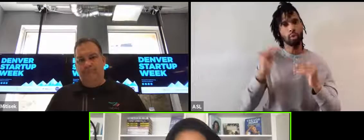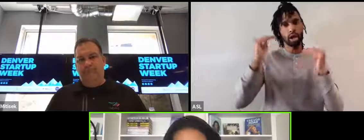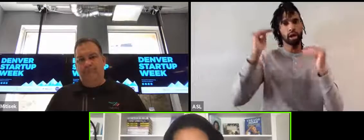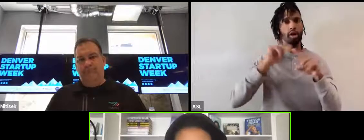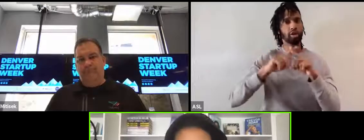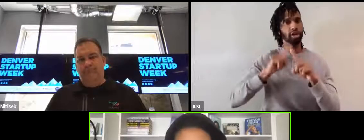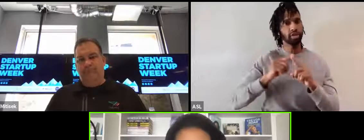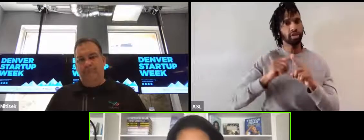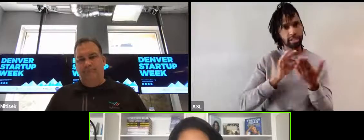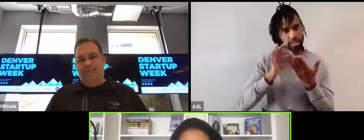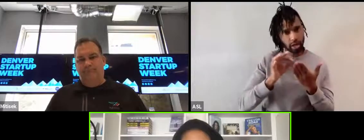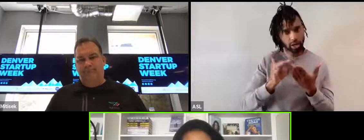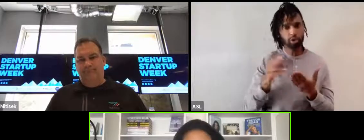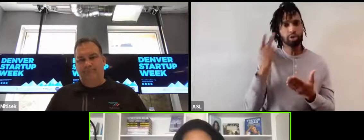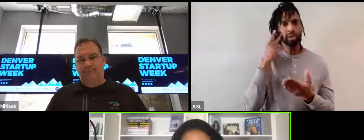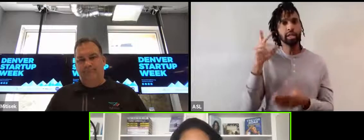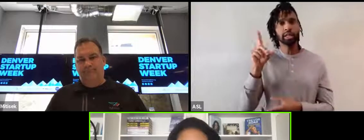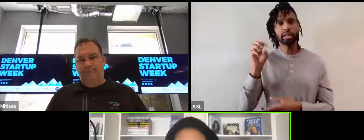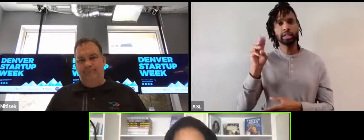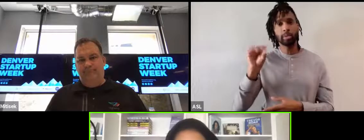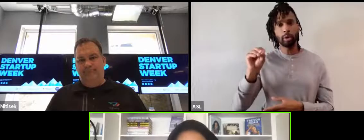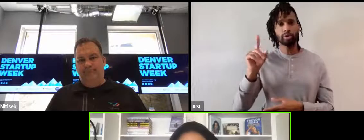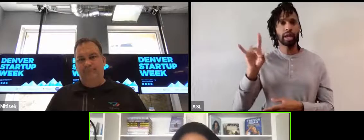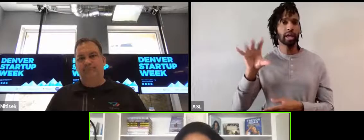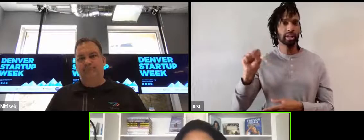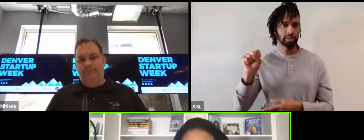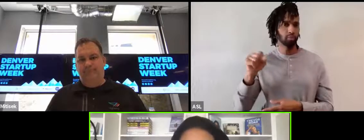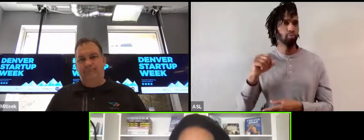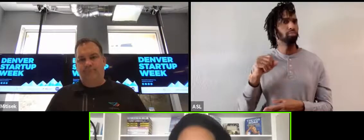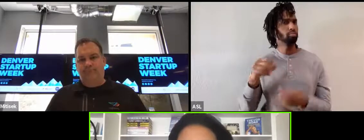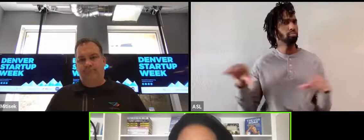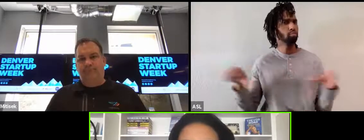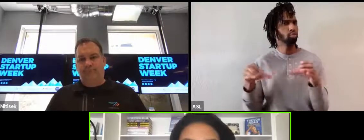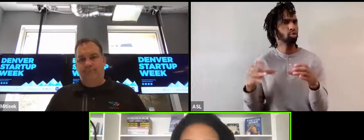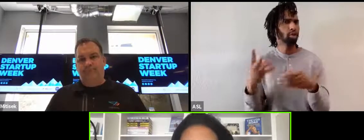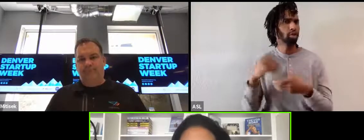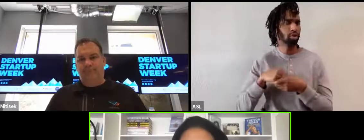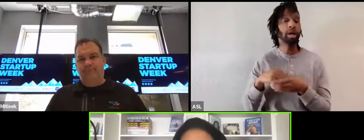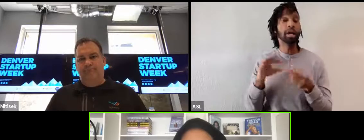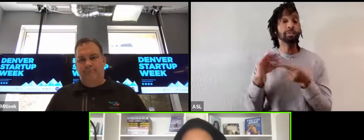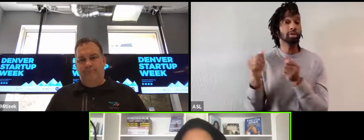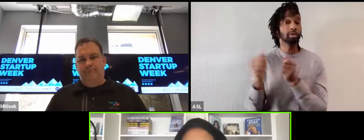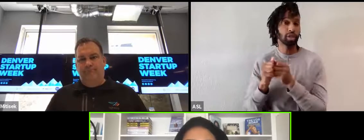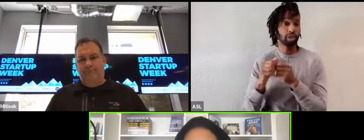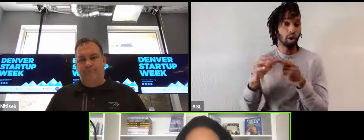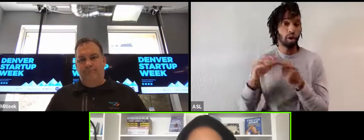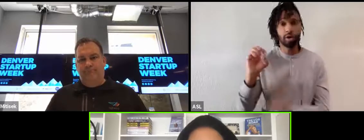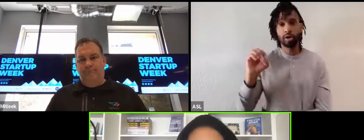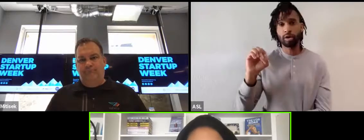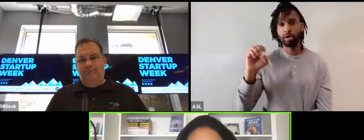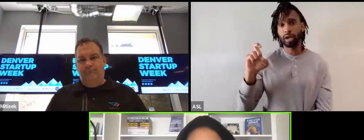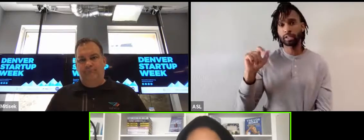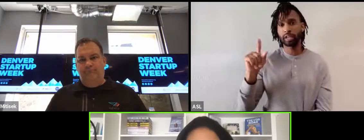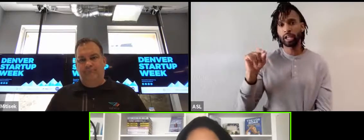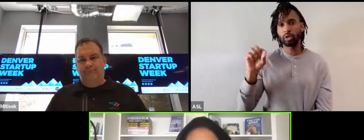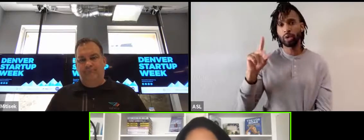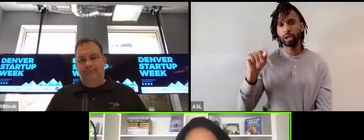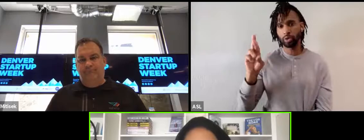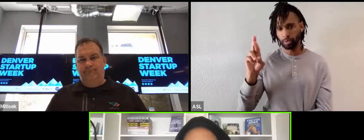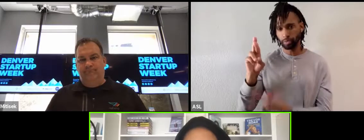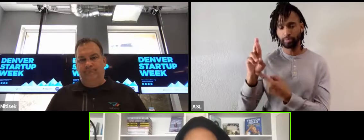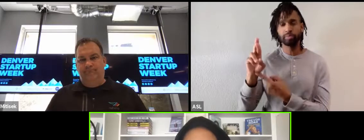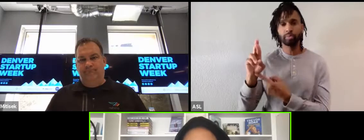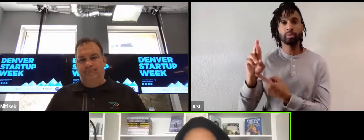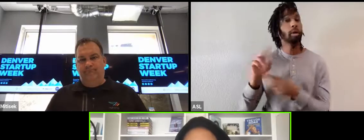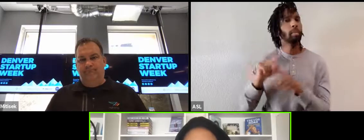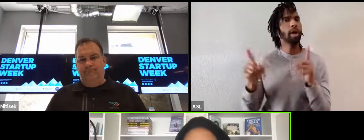You'll see that with demo days. We do that internally a lot of times, especially with our accelerator. But ultimately, I made